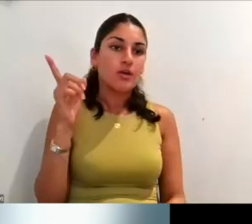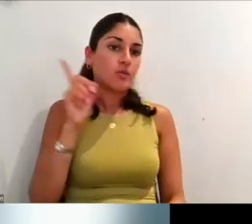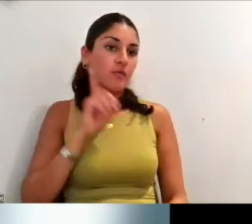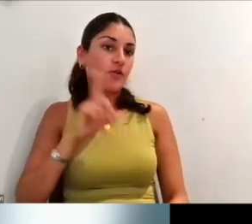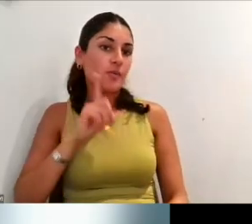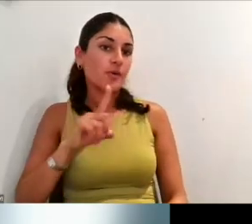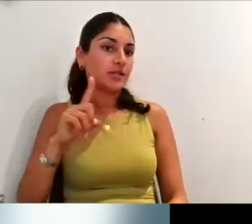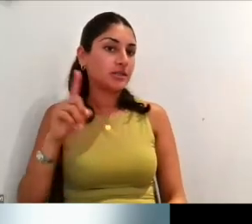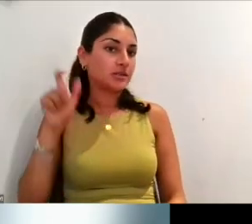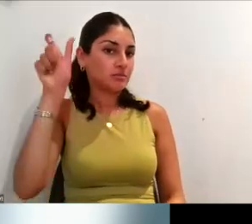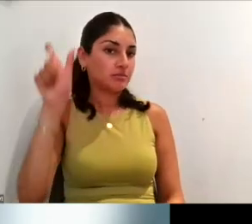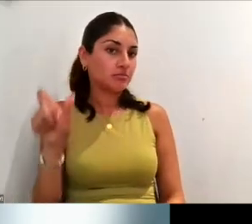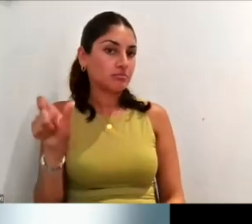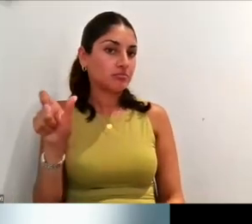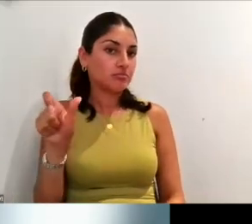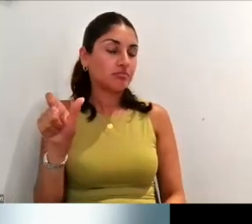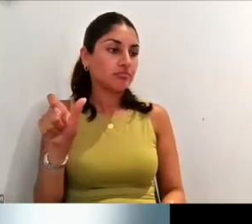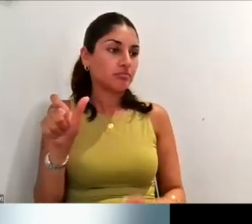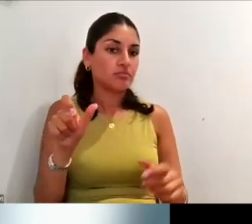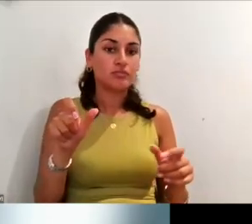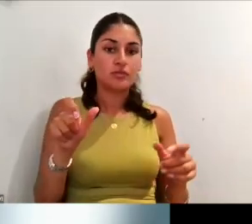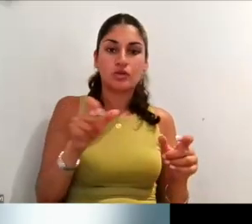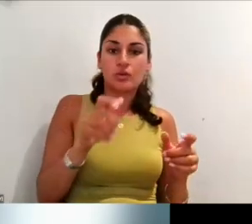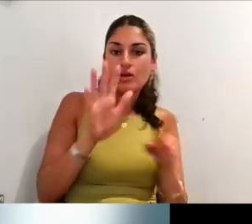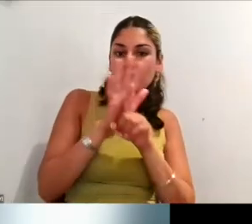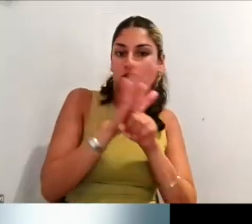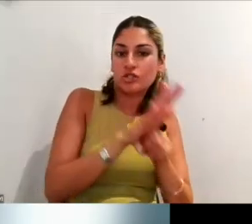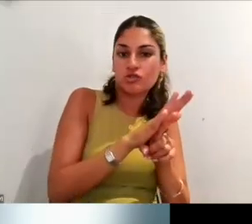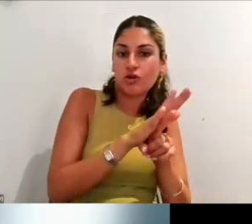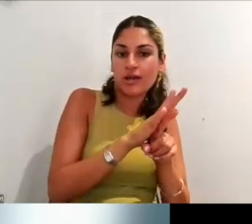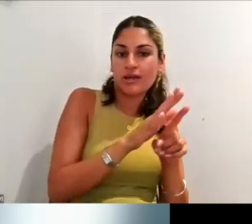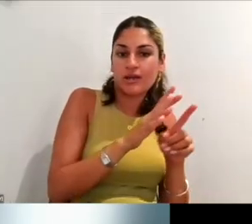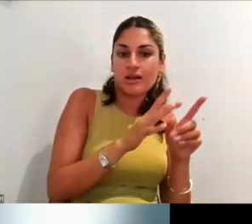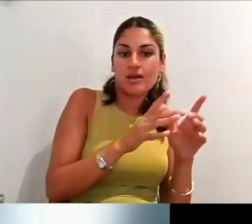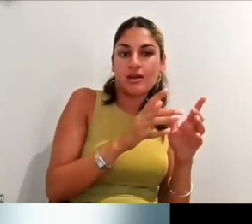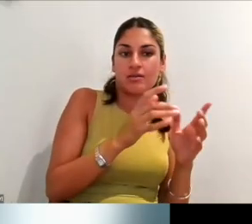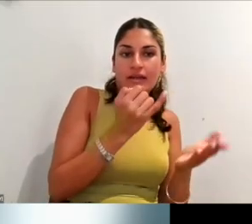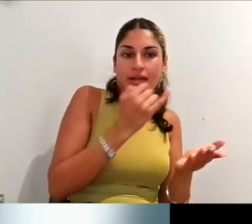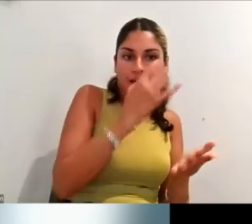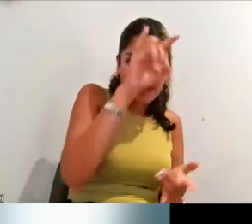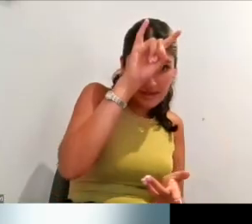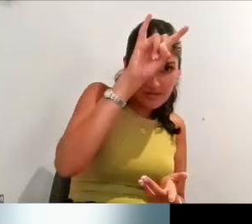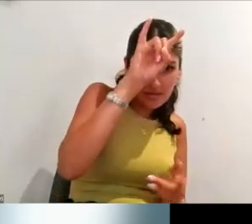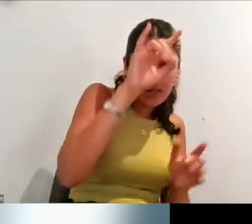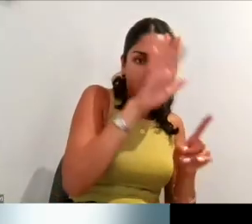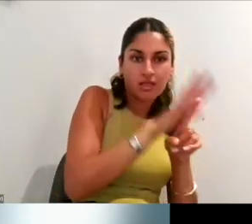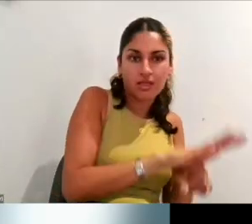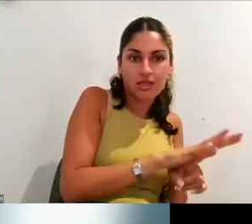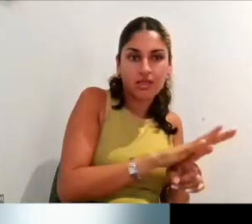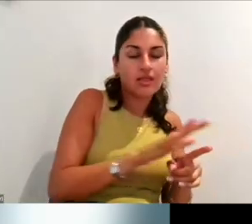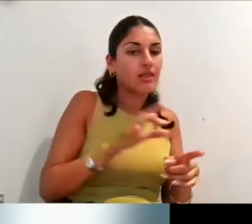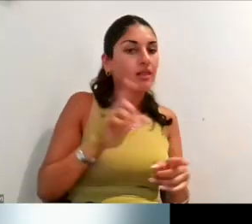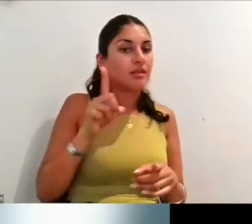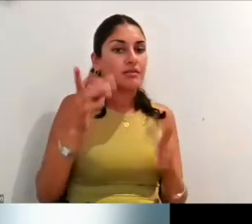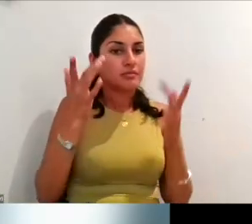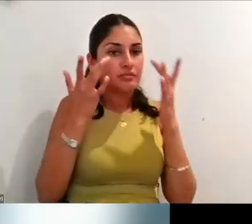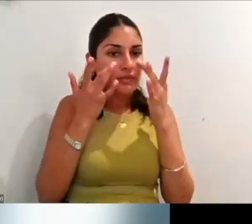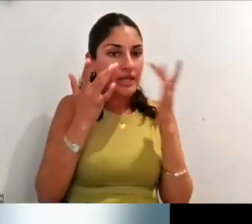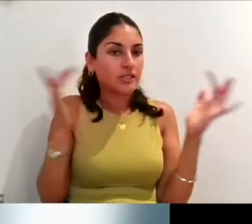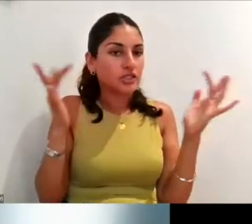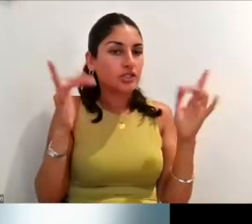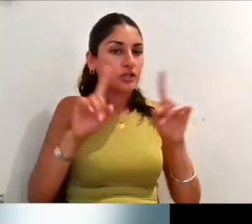pedestal while trying to sort of destroy the other. And it allows those two distinct movement and